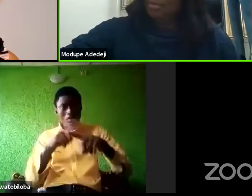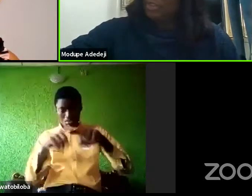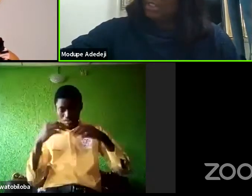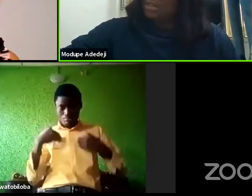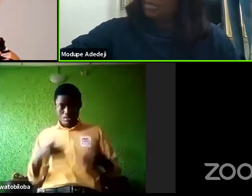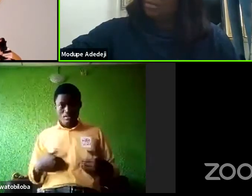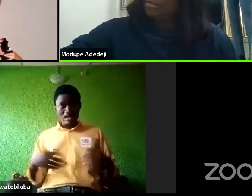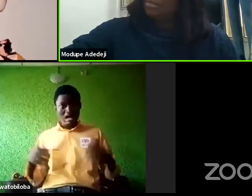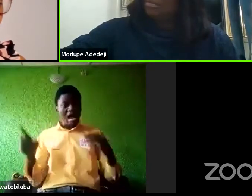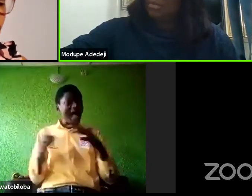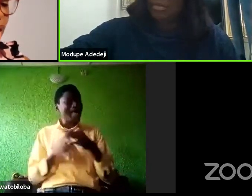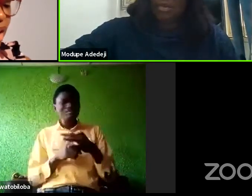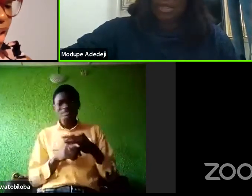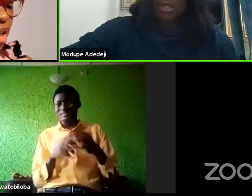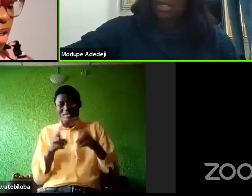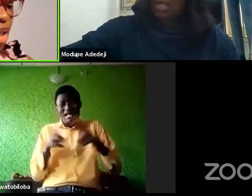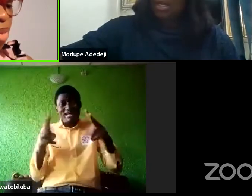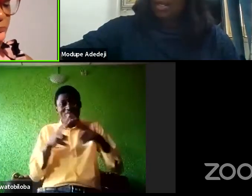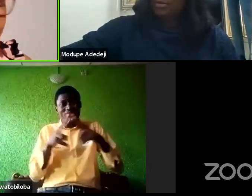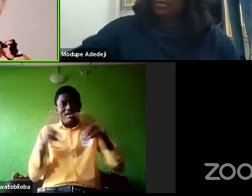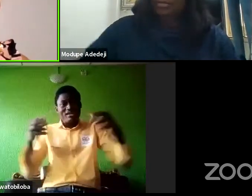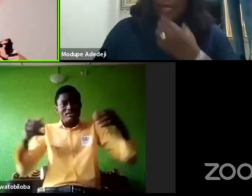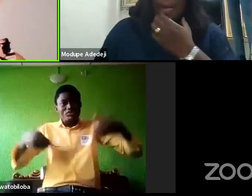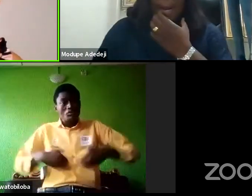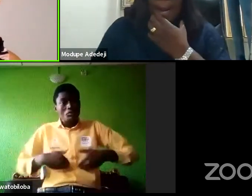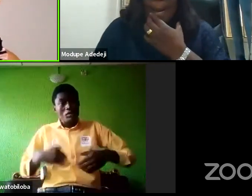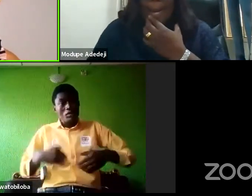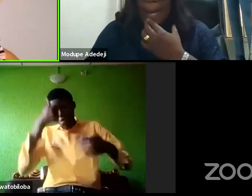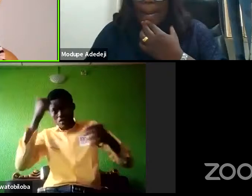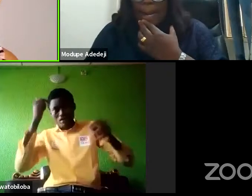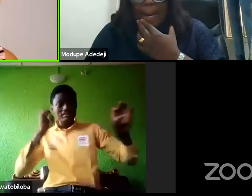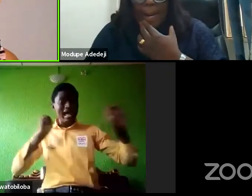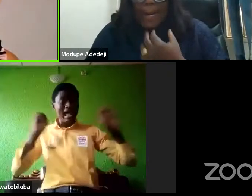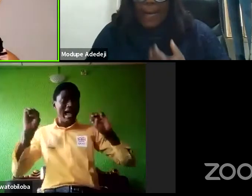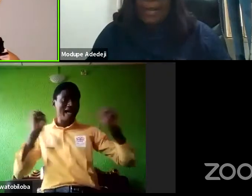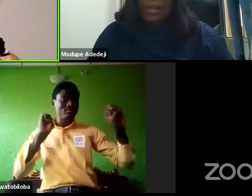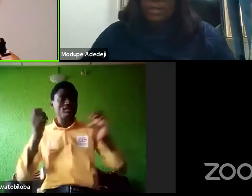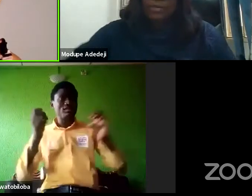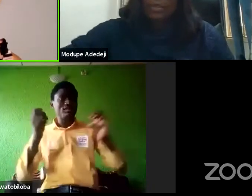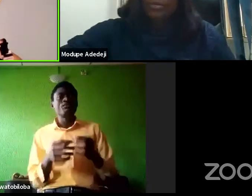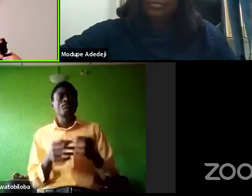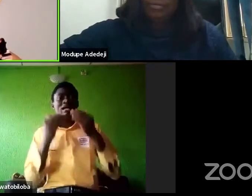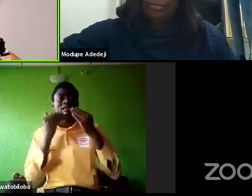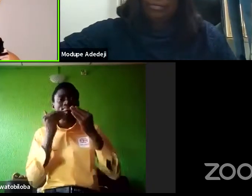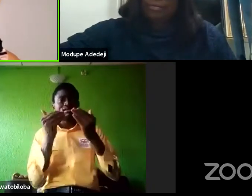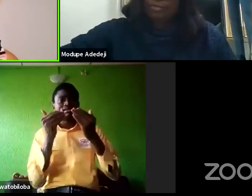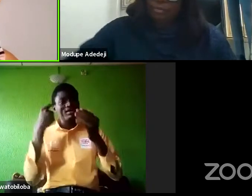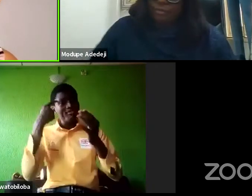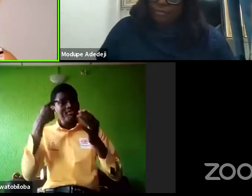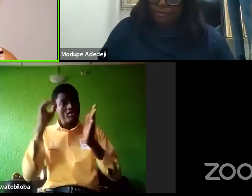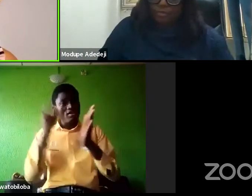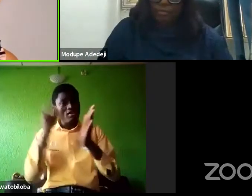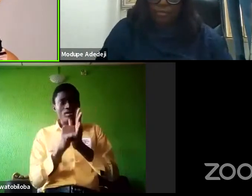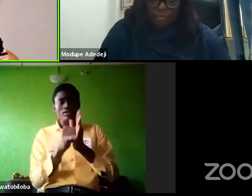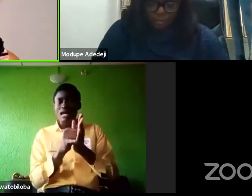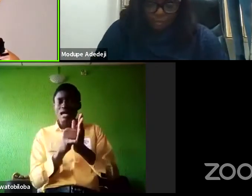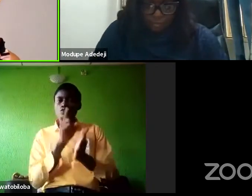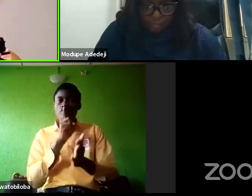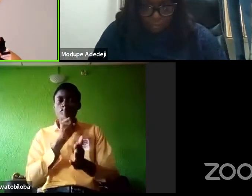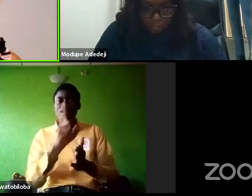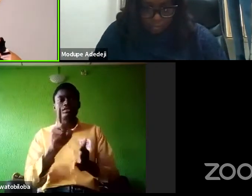are very, very important. Okay. Thank you for that fact. Dr. Dideji actually said